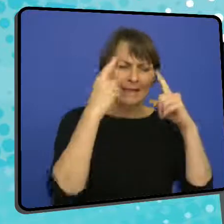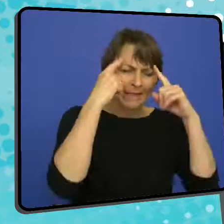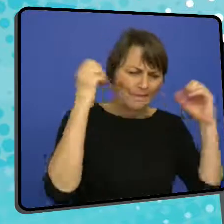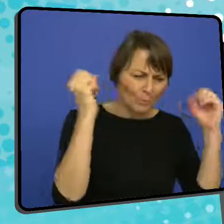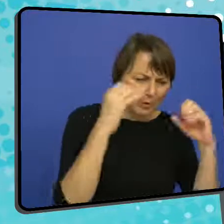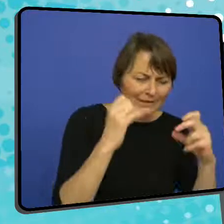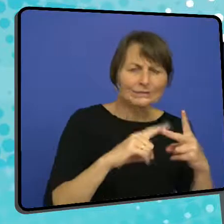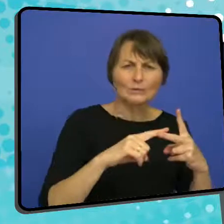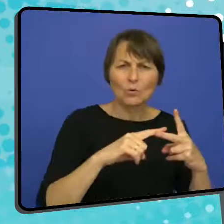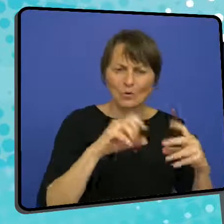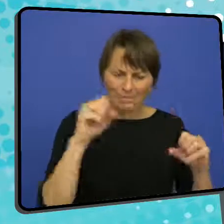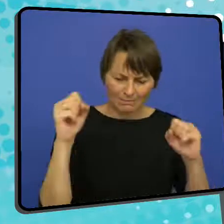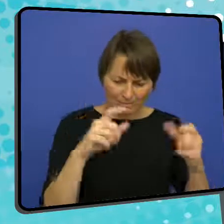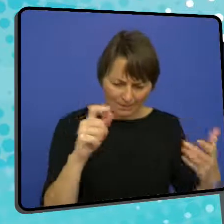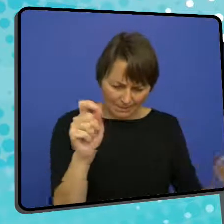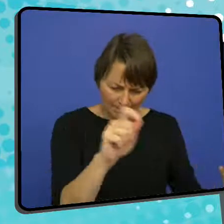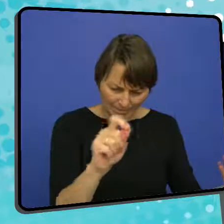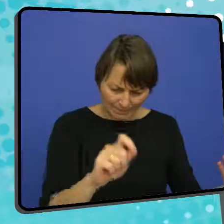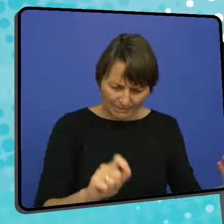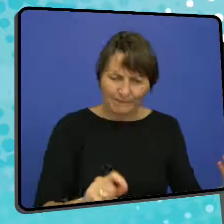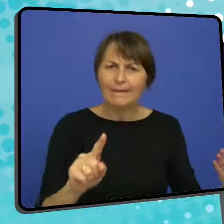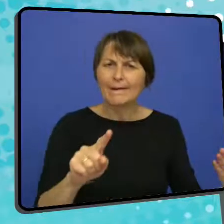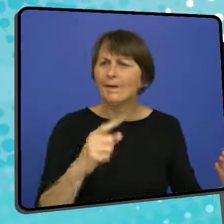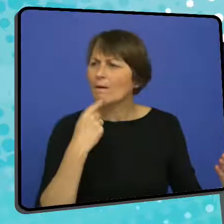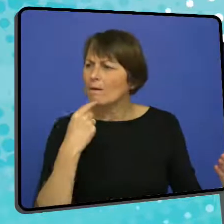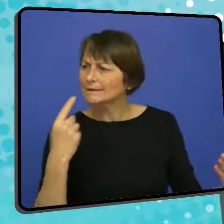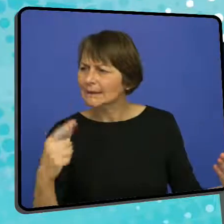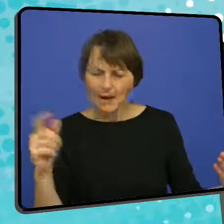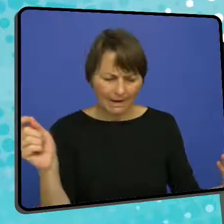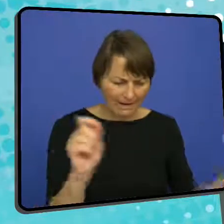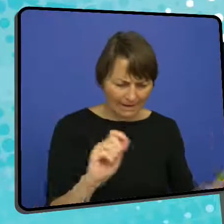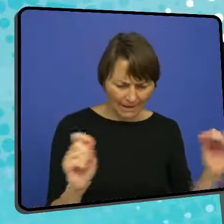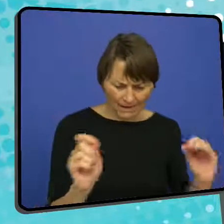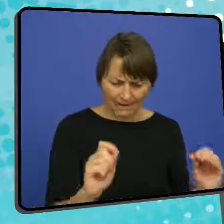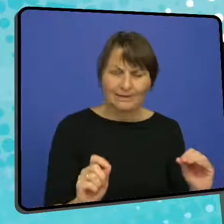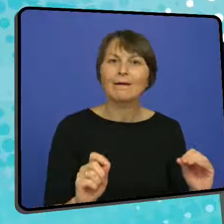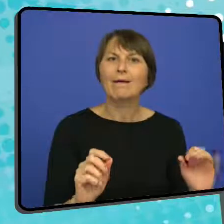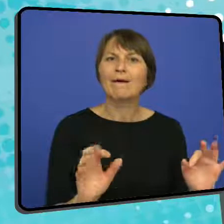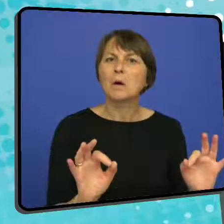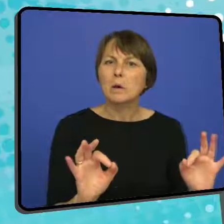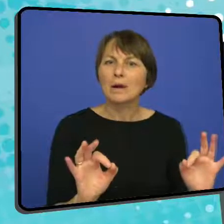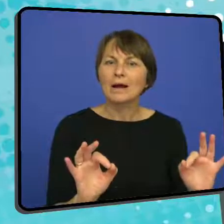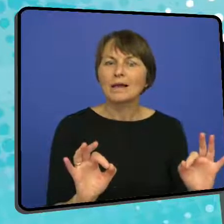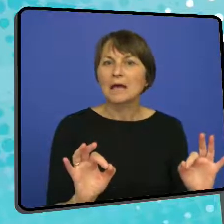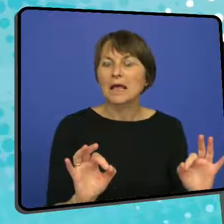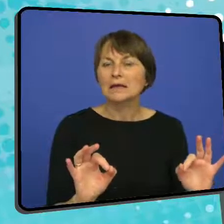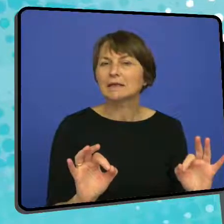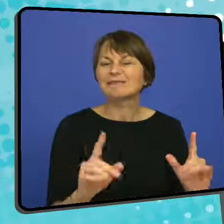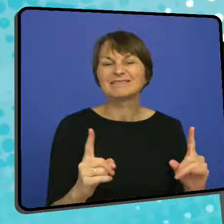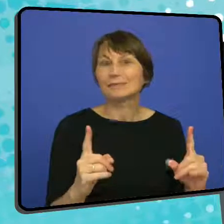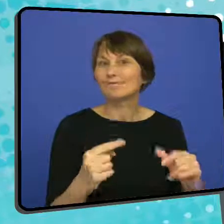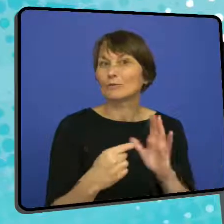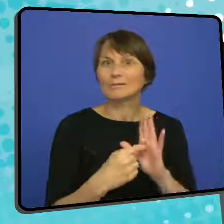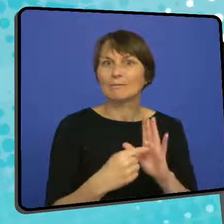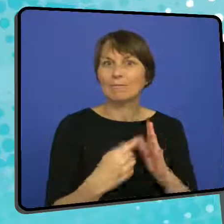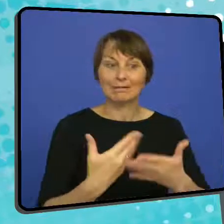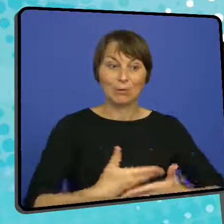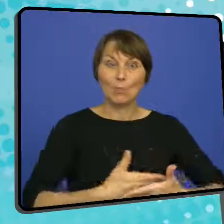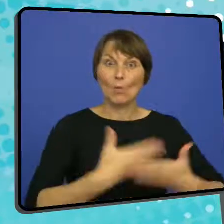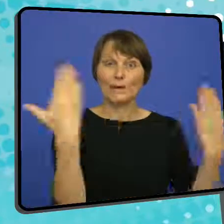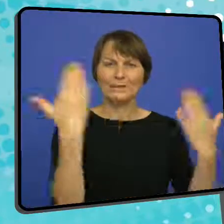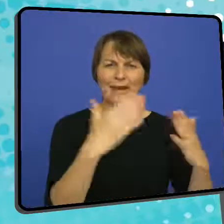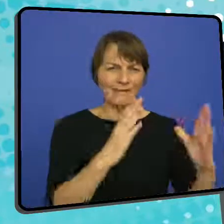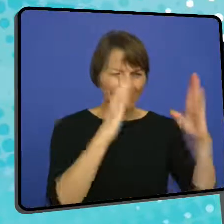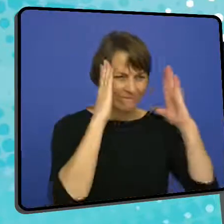out, mapping out the conversation. Sometimes I just need to block a day, right? Just to not be disturbed and